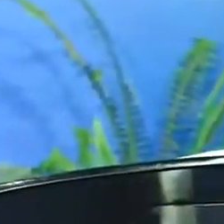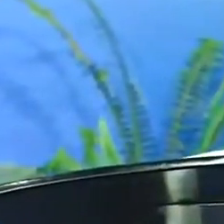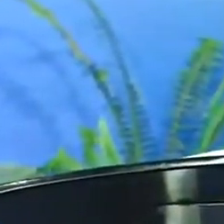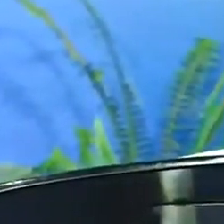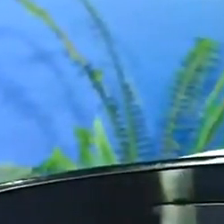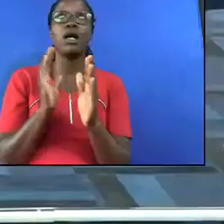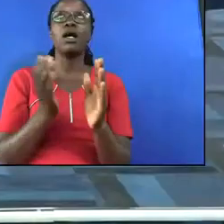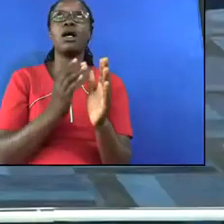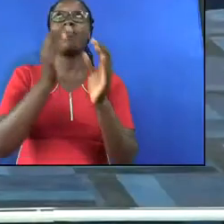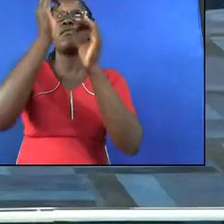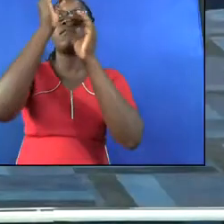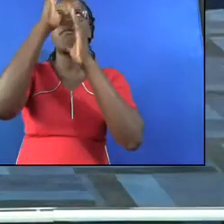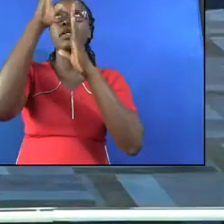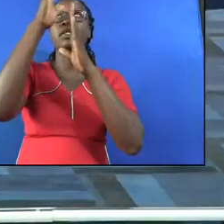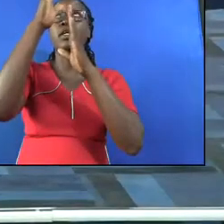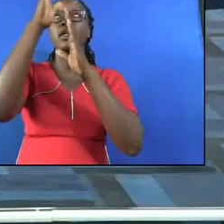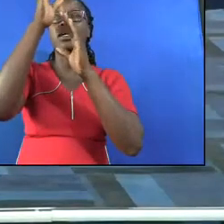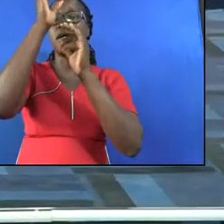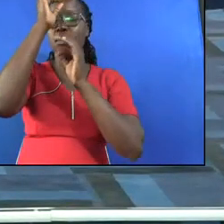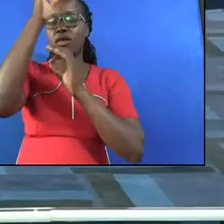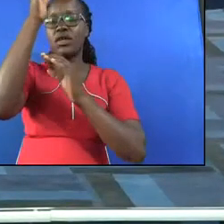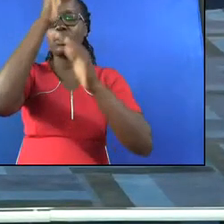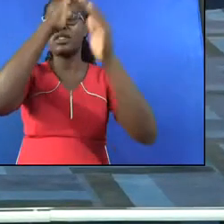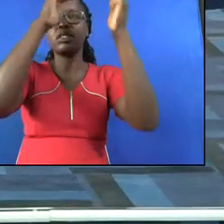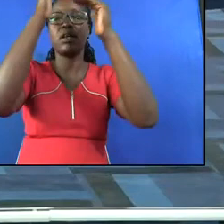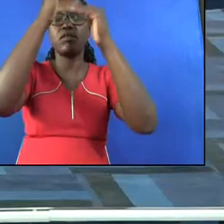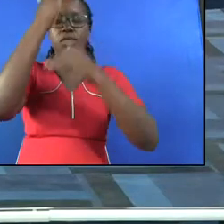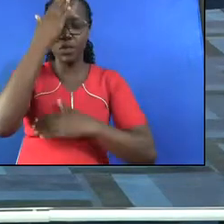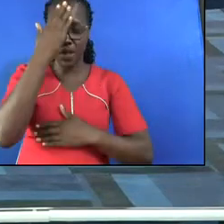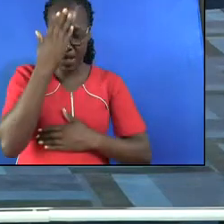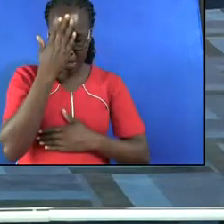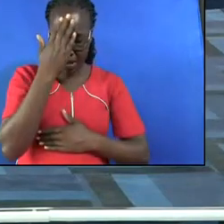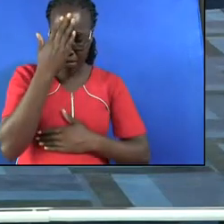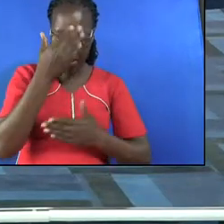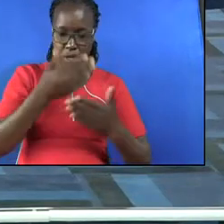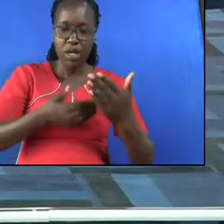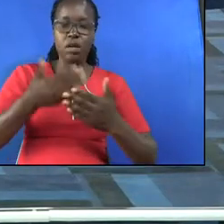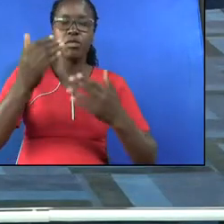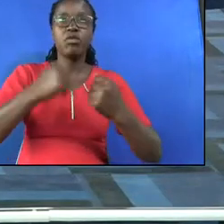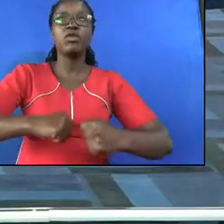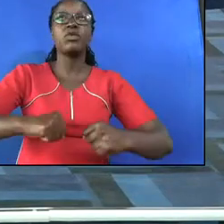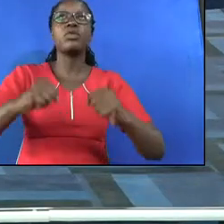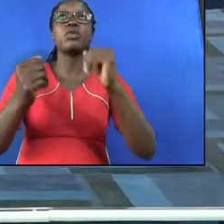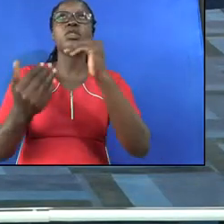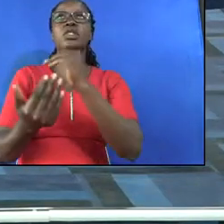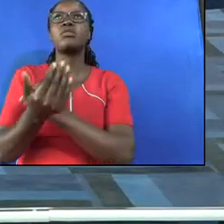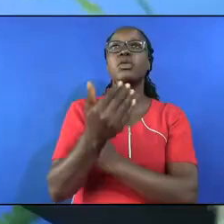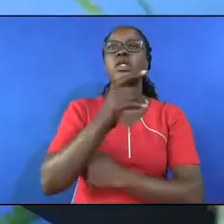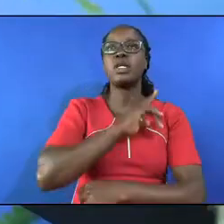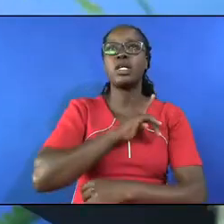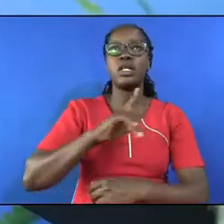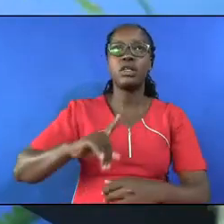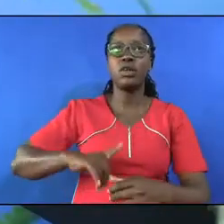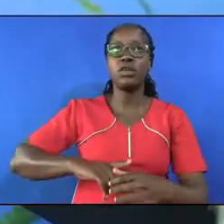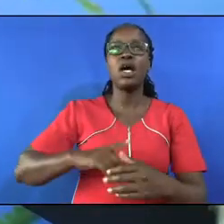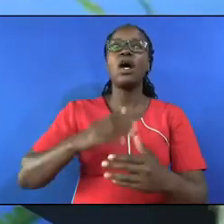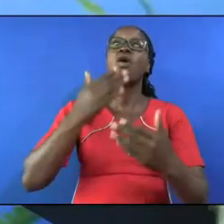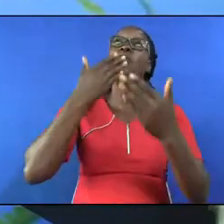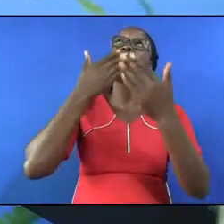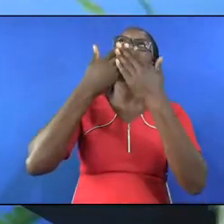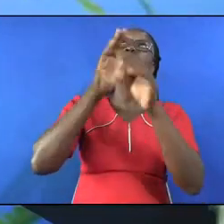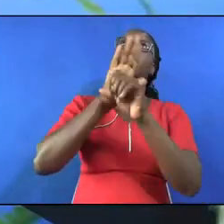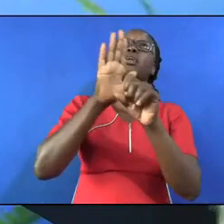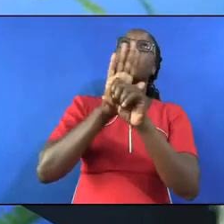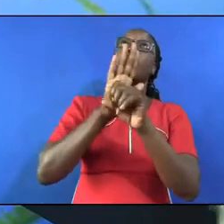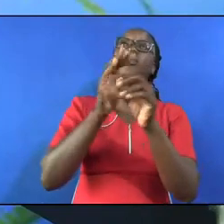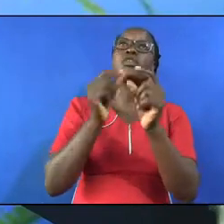Our Father and our God in heaven, we are humbled before your throne this morning. And Lord, we want to thank you so much for the